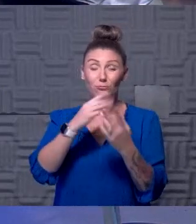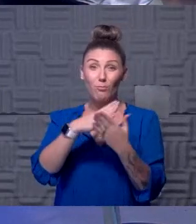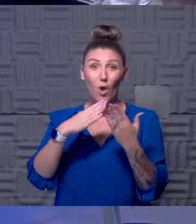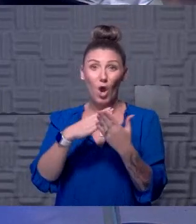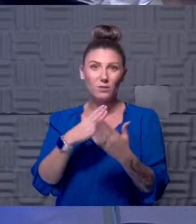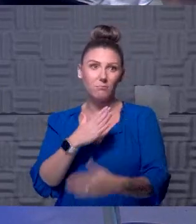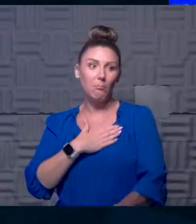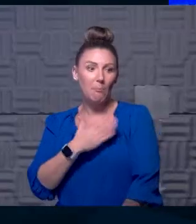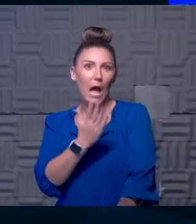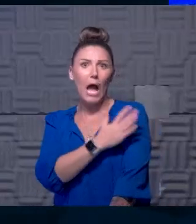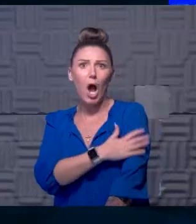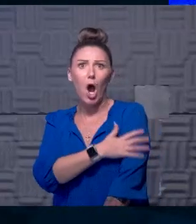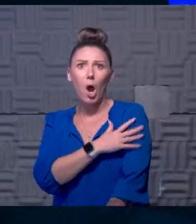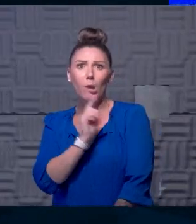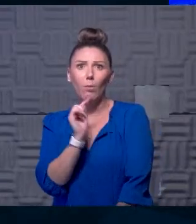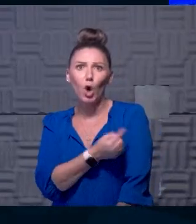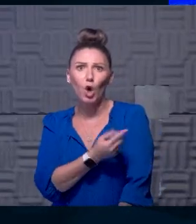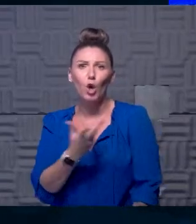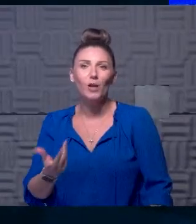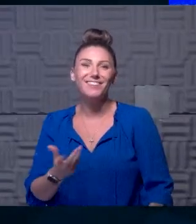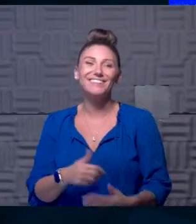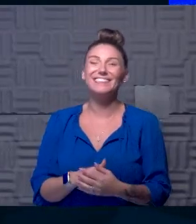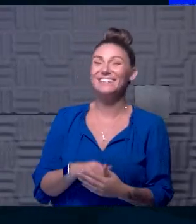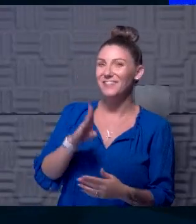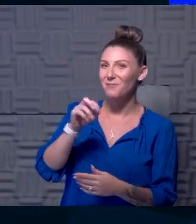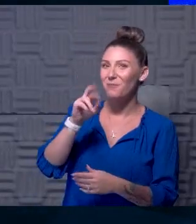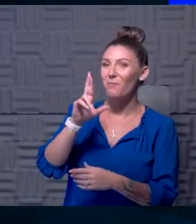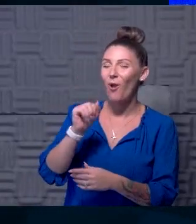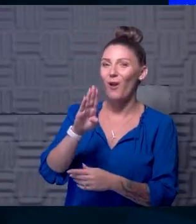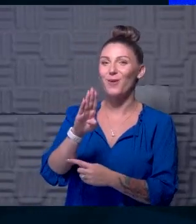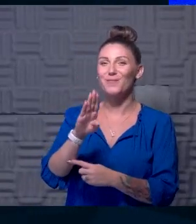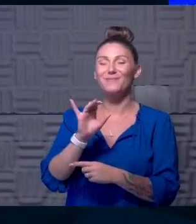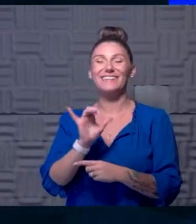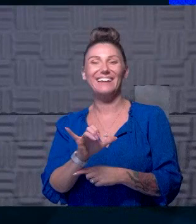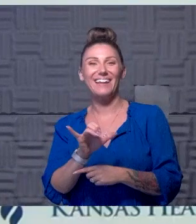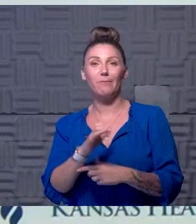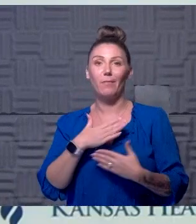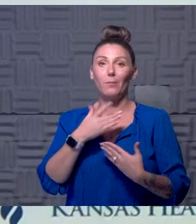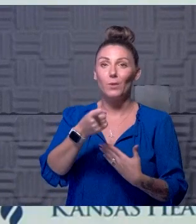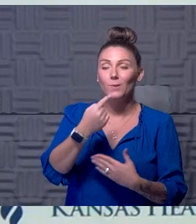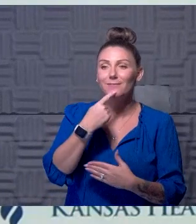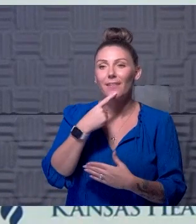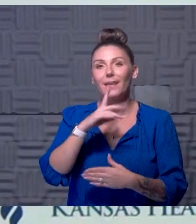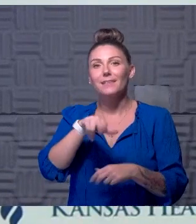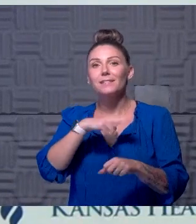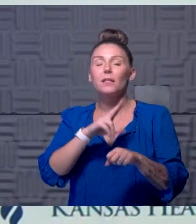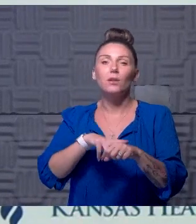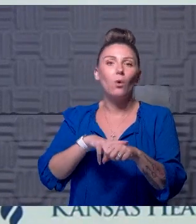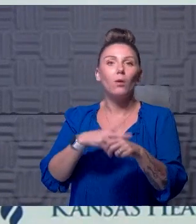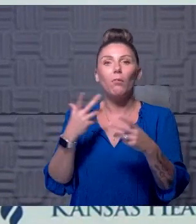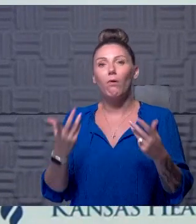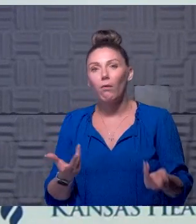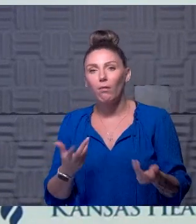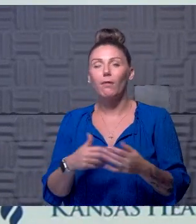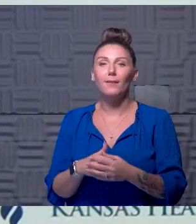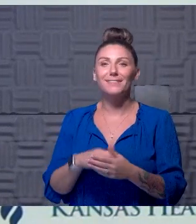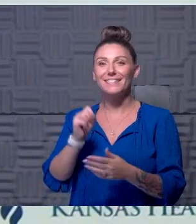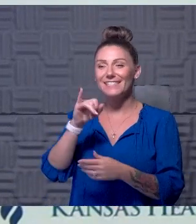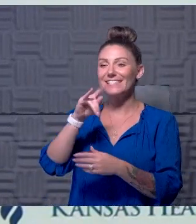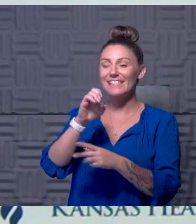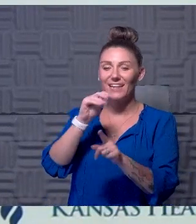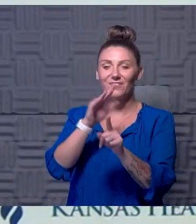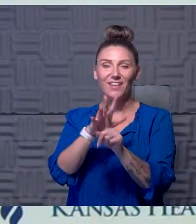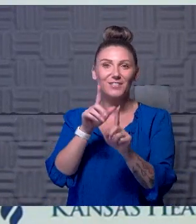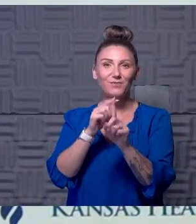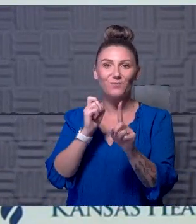Or Barb? fever. Yeah, that's actually, I'm so glad you said that. That's exactly it. It's the usual side effects that we expect